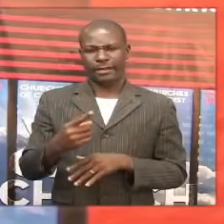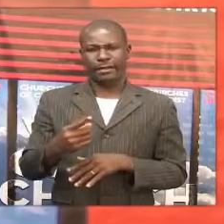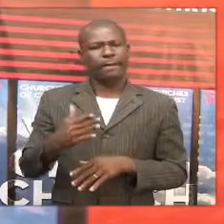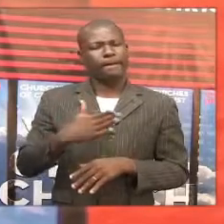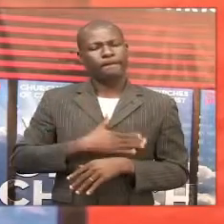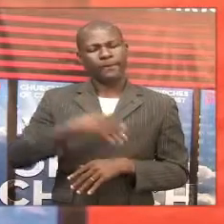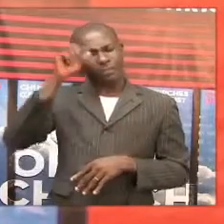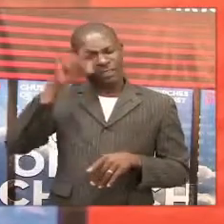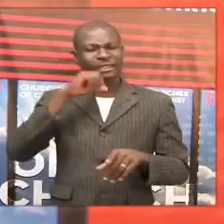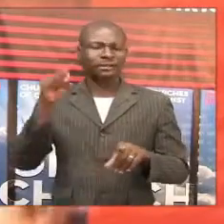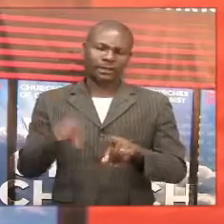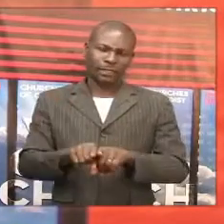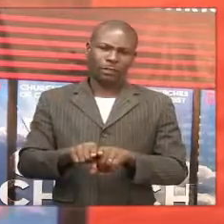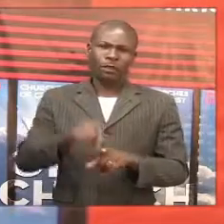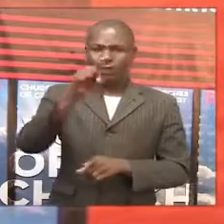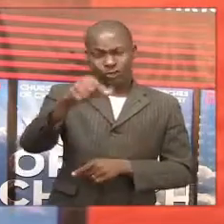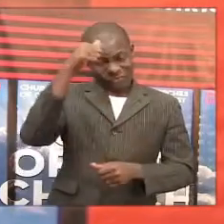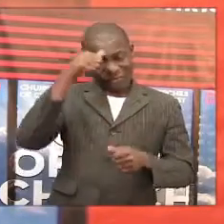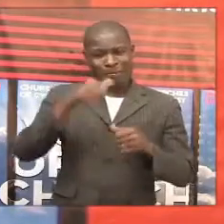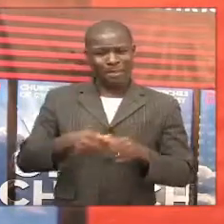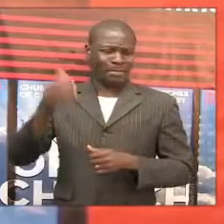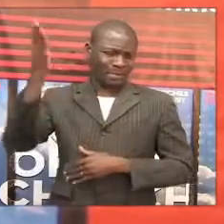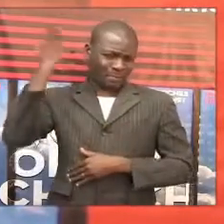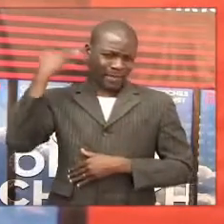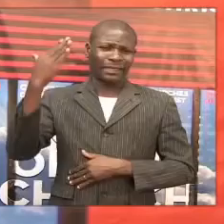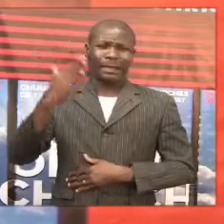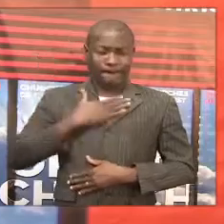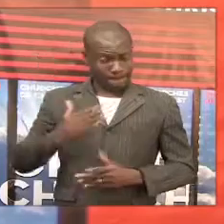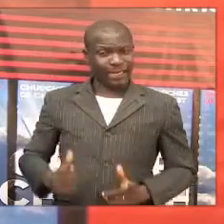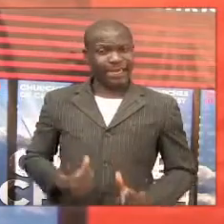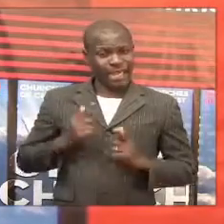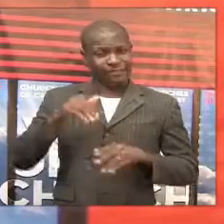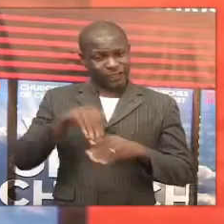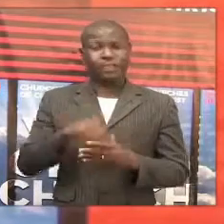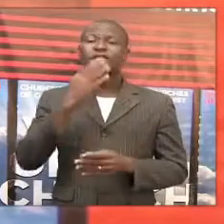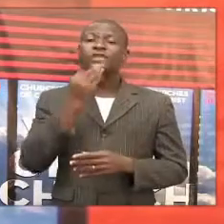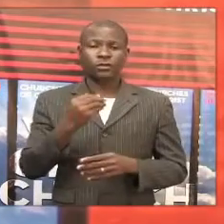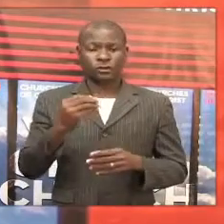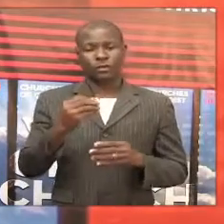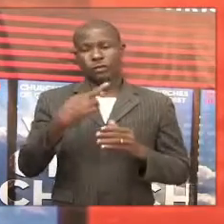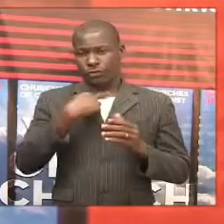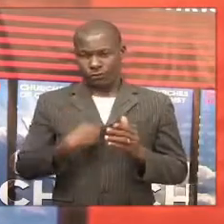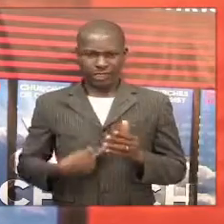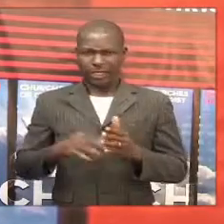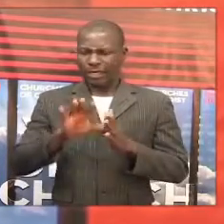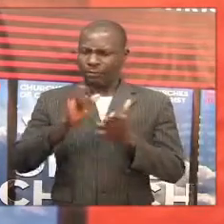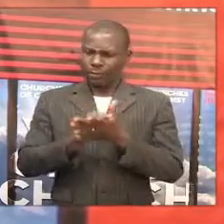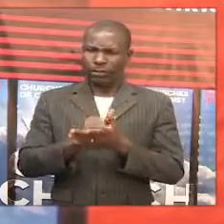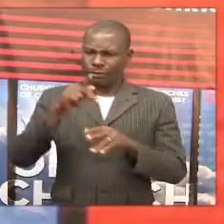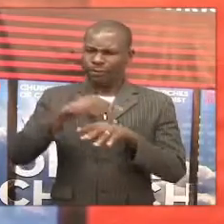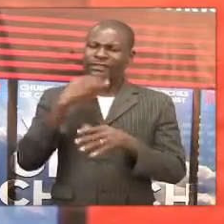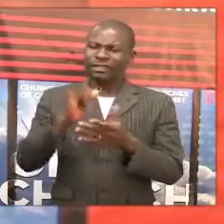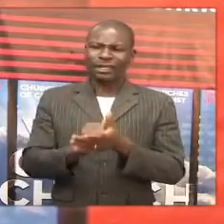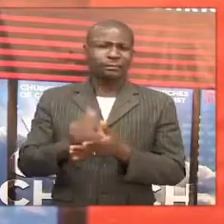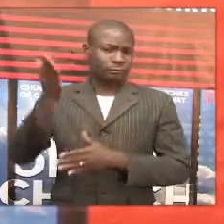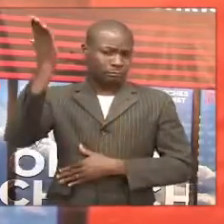a caneno, my brother bar nami womb, a war Jew for a Sumunimo. And to Paul Jitum say, on a baby a chairman, no